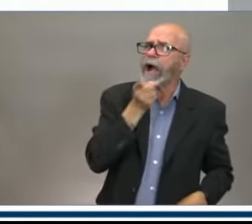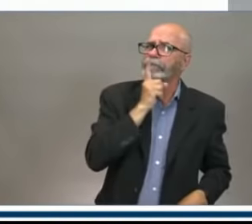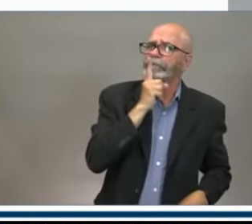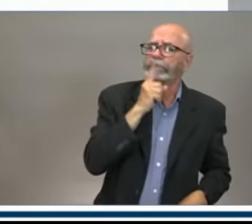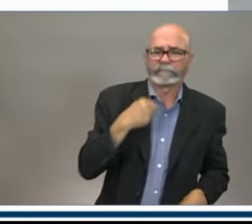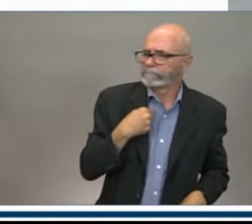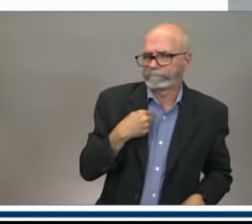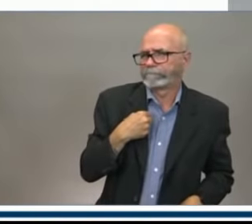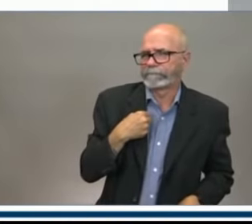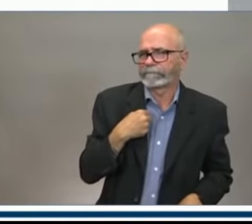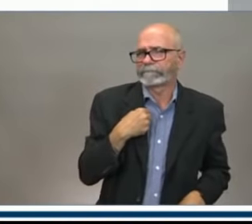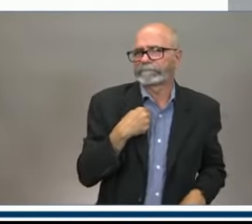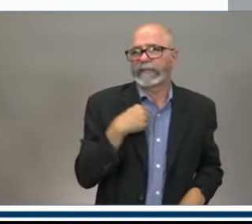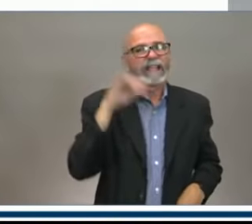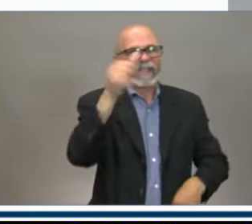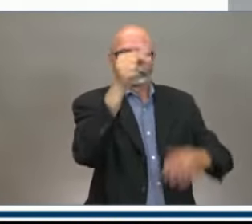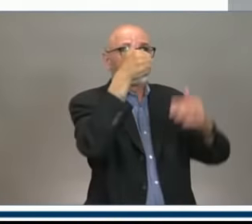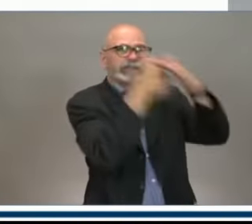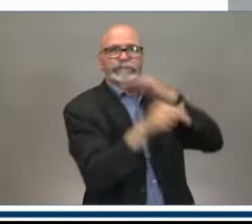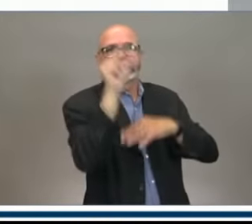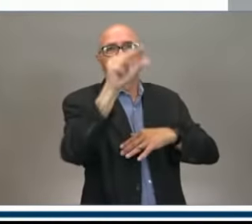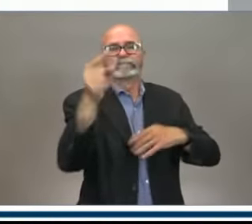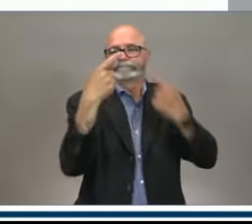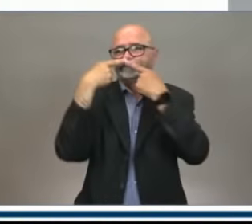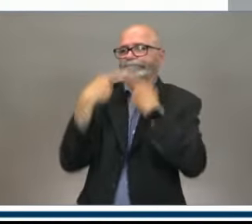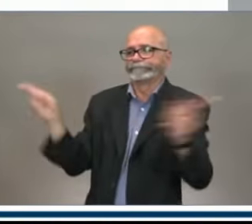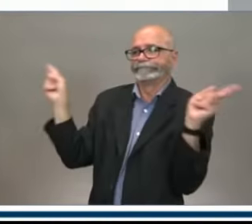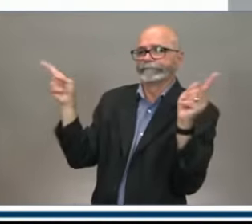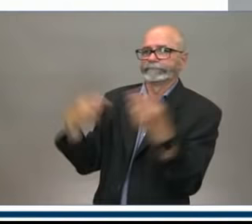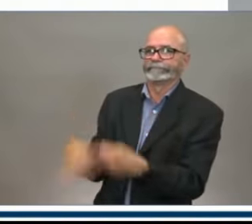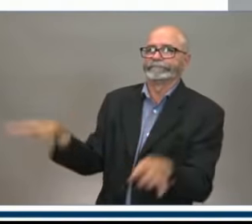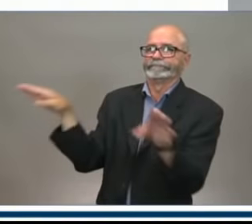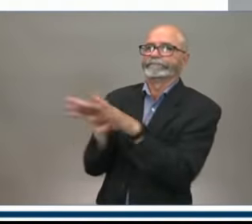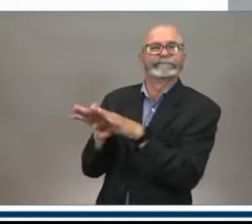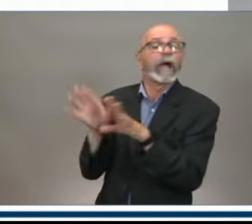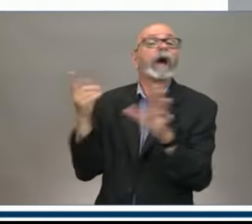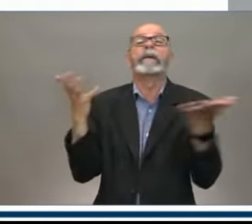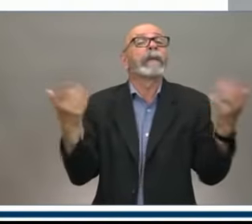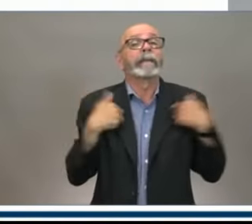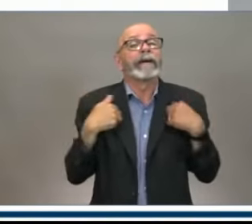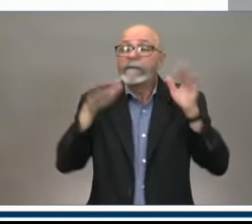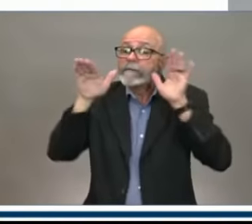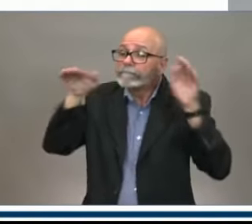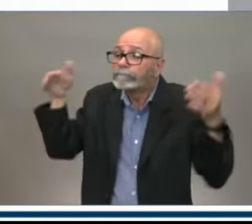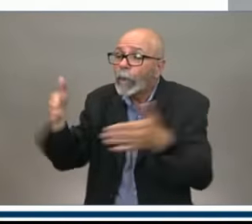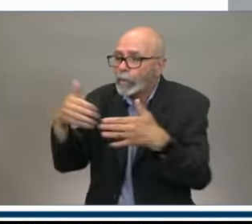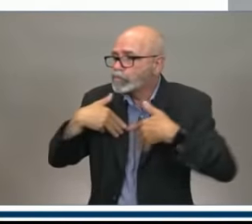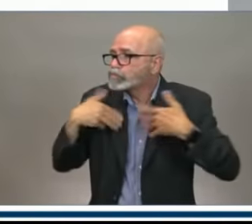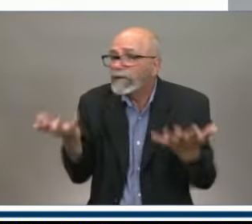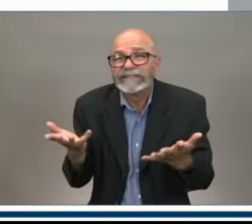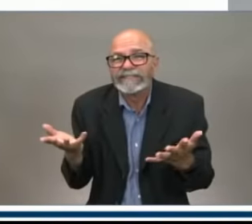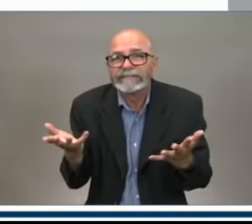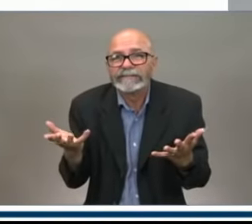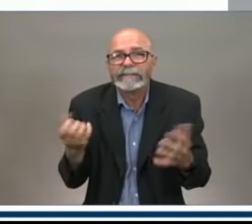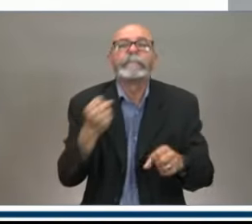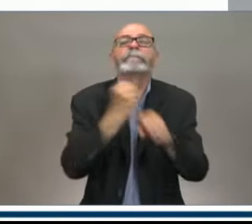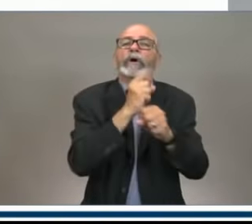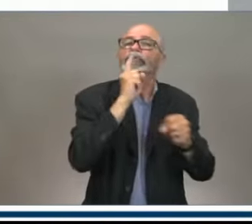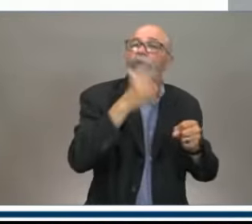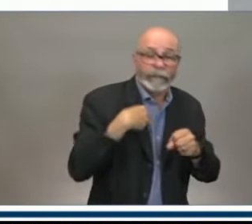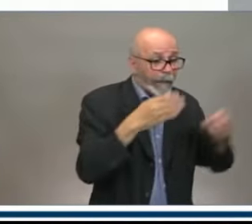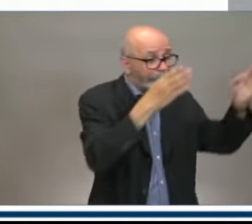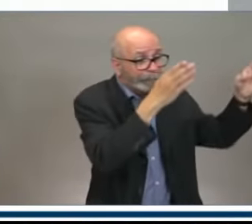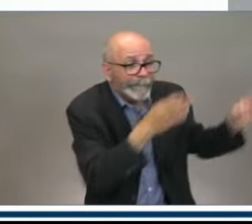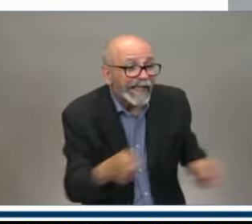that's a government issue, and my focus is on, again, around reviewing plans that were ordered closed under my